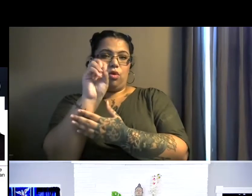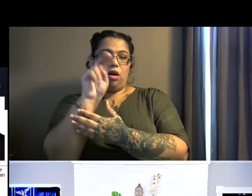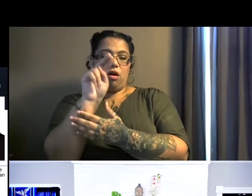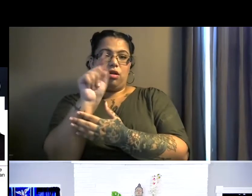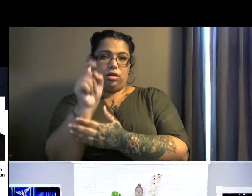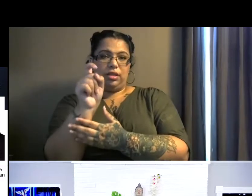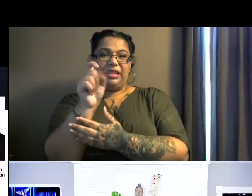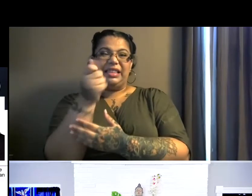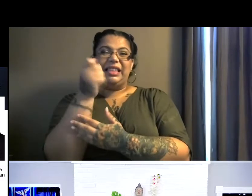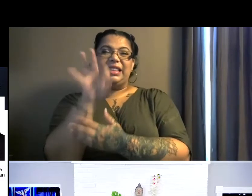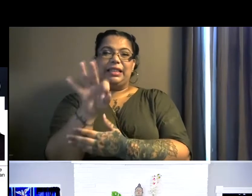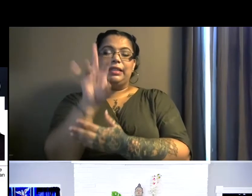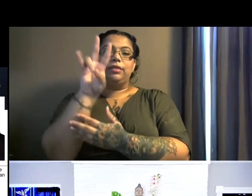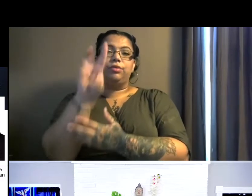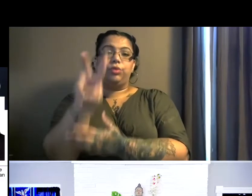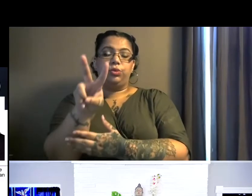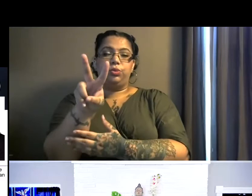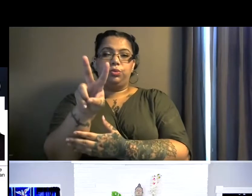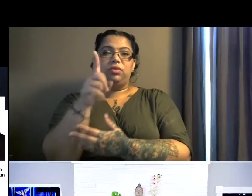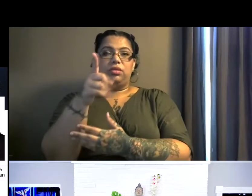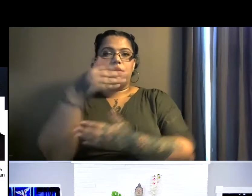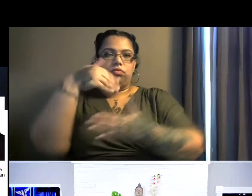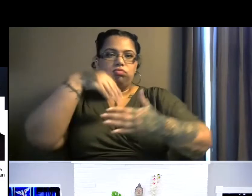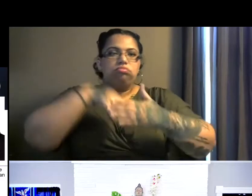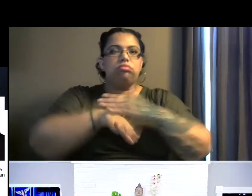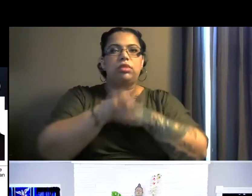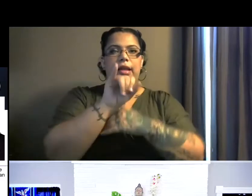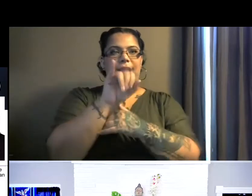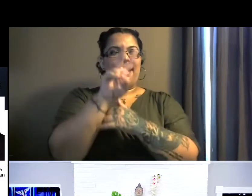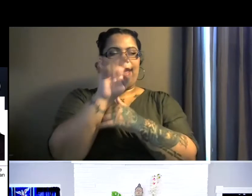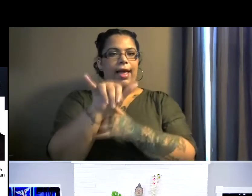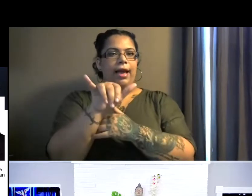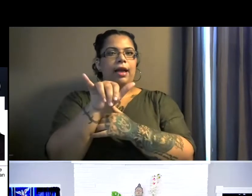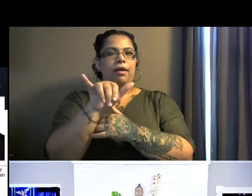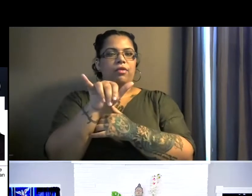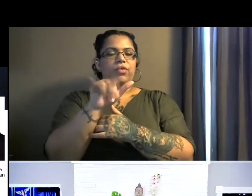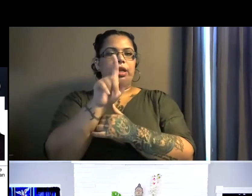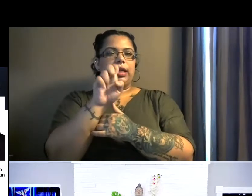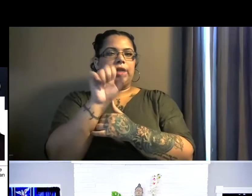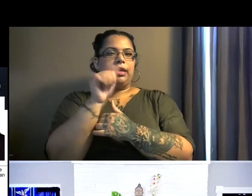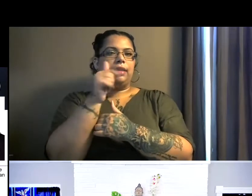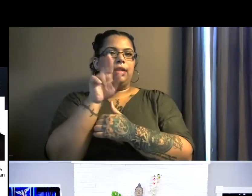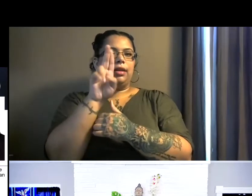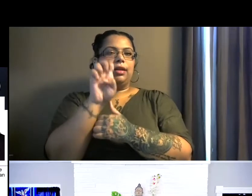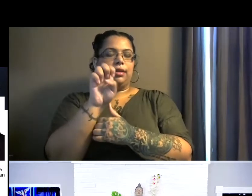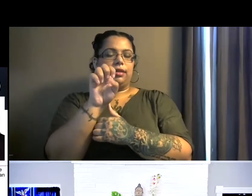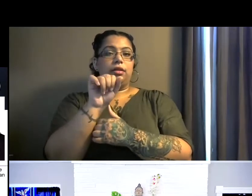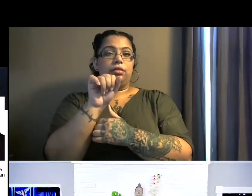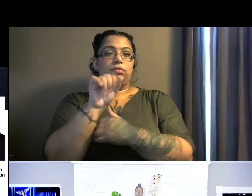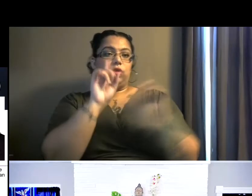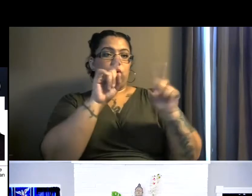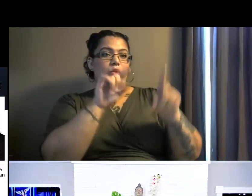1972 and entered the Ivy League, attending Princeton University.